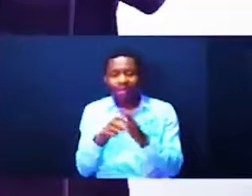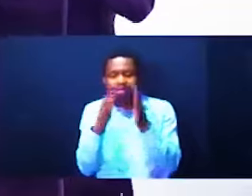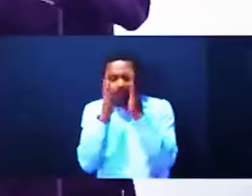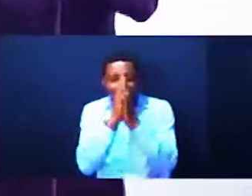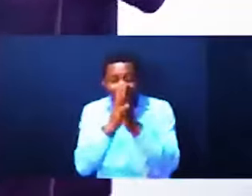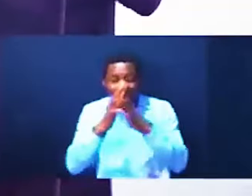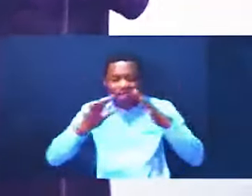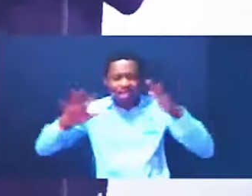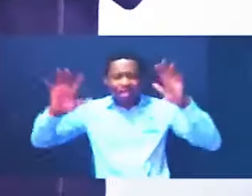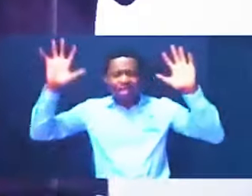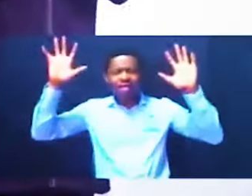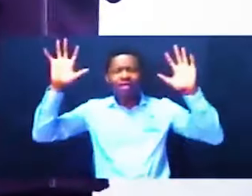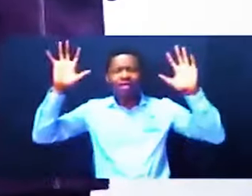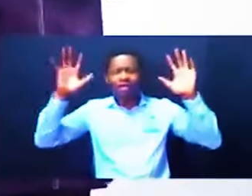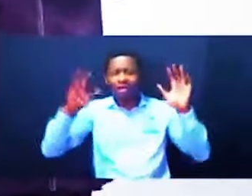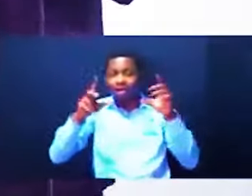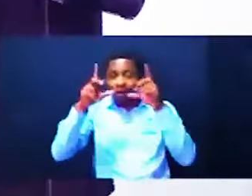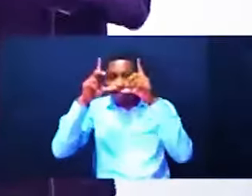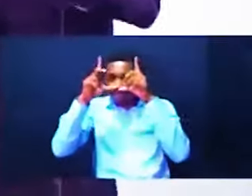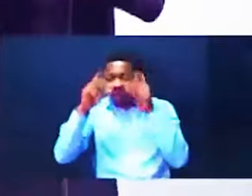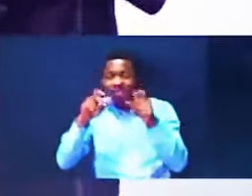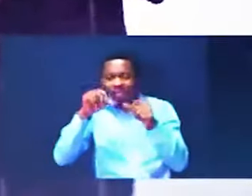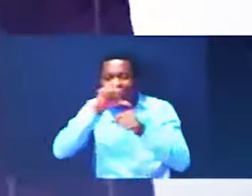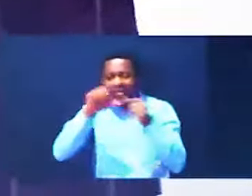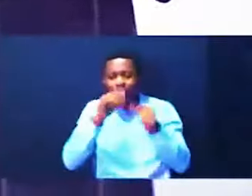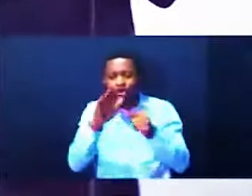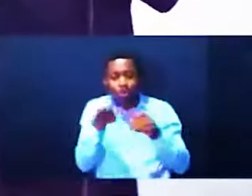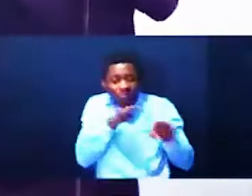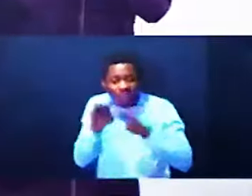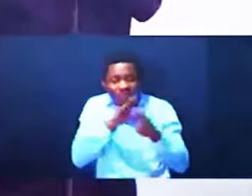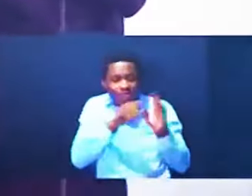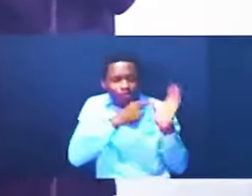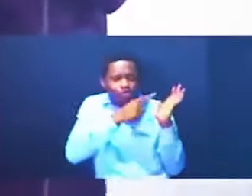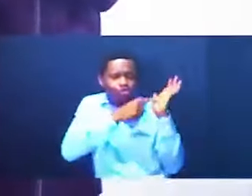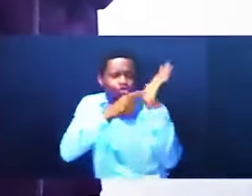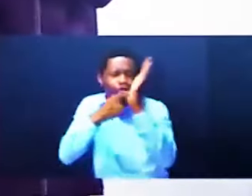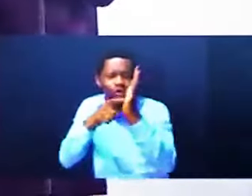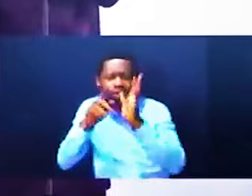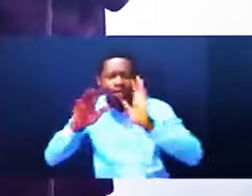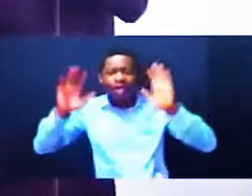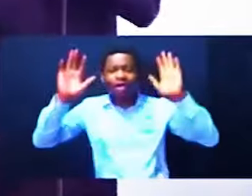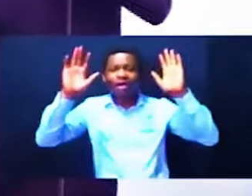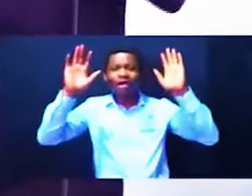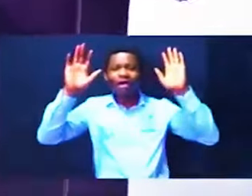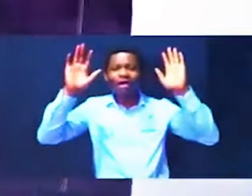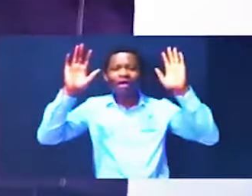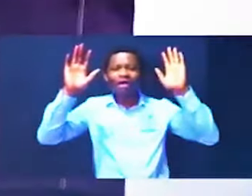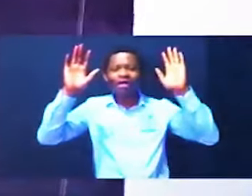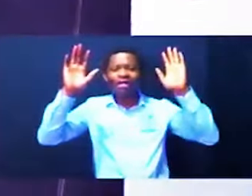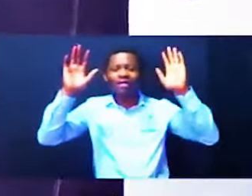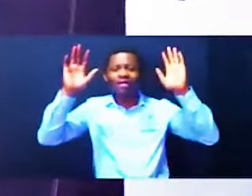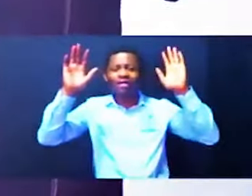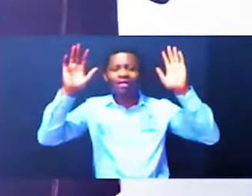Yeah. You give you some nice pictures. So that when you lift up your hands,